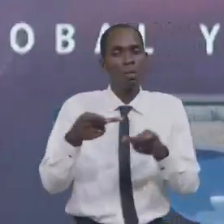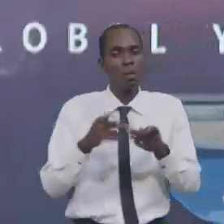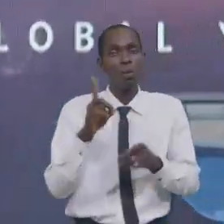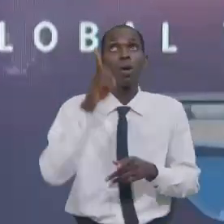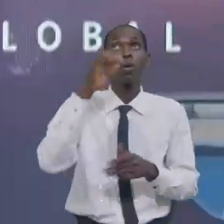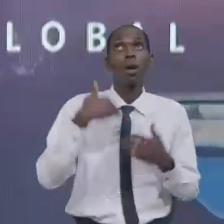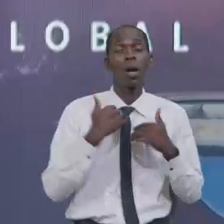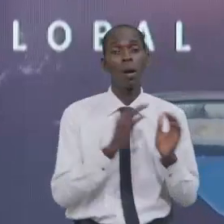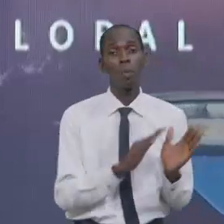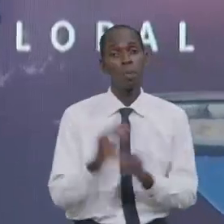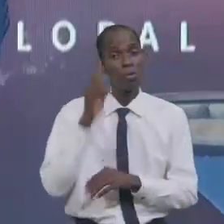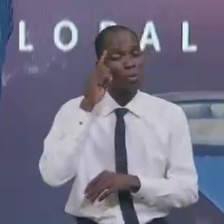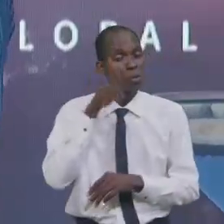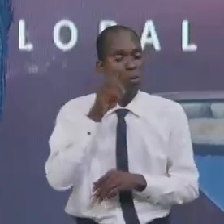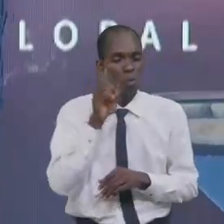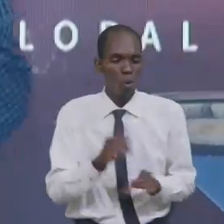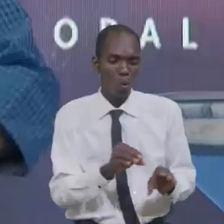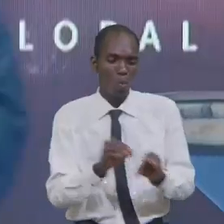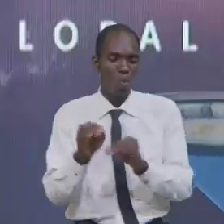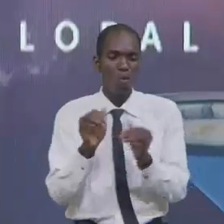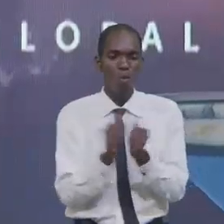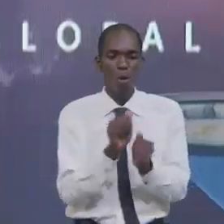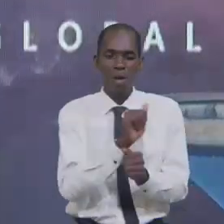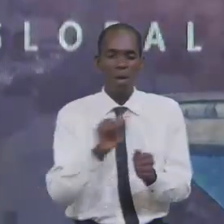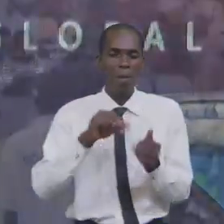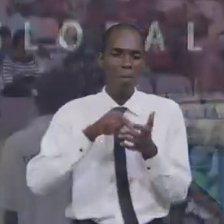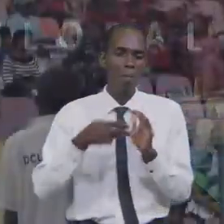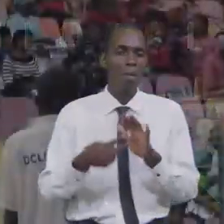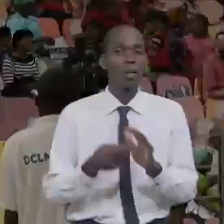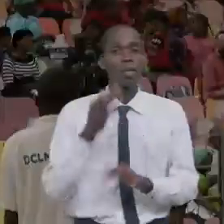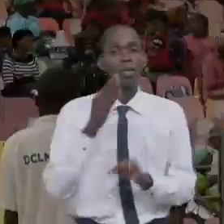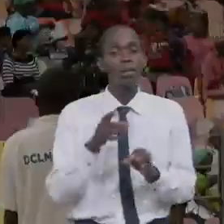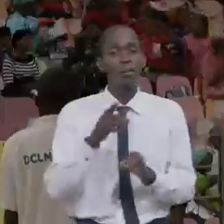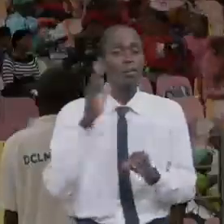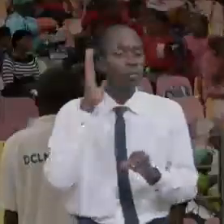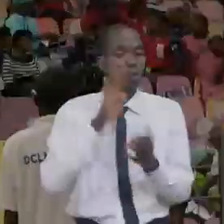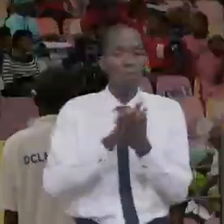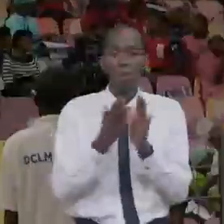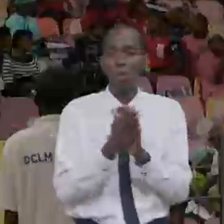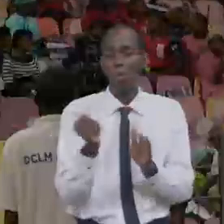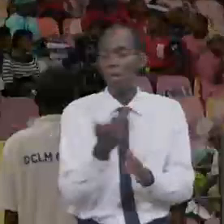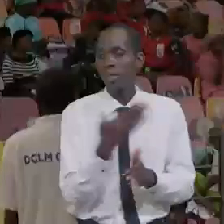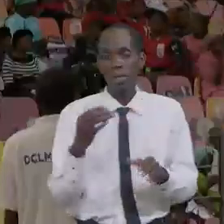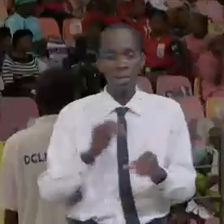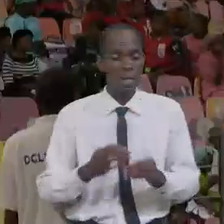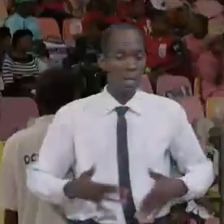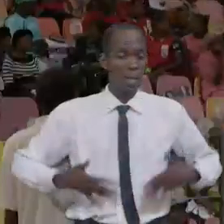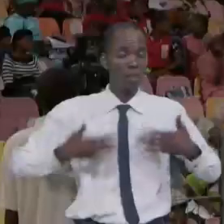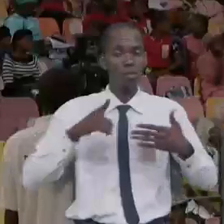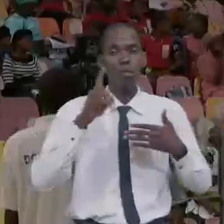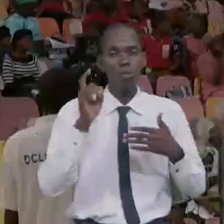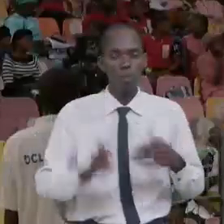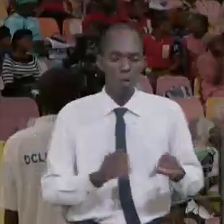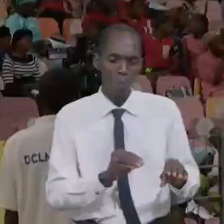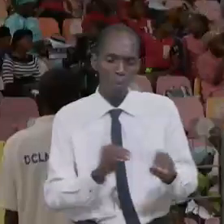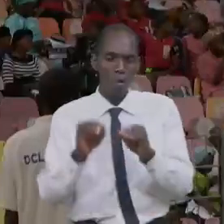must drive with a purpose. If you're going to amount to anything in life, you must drive for